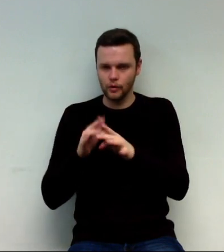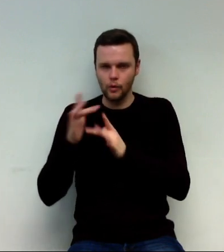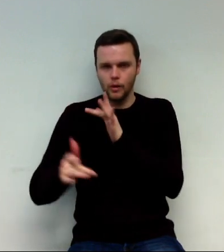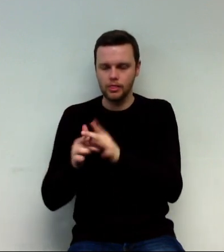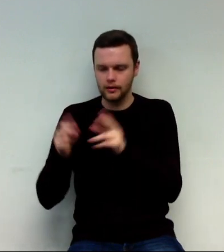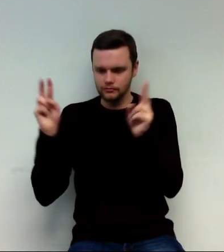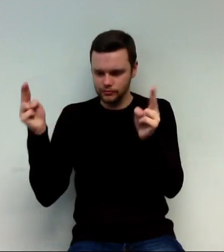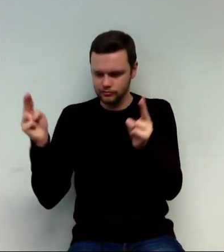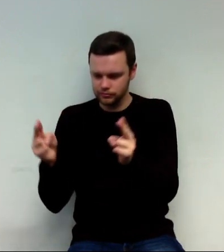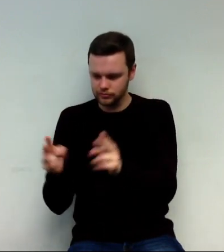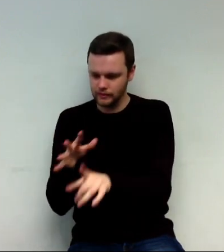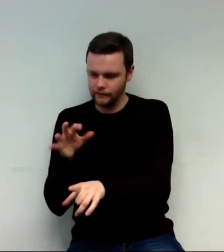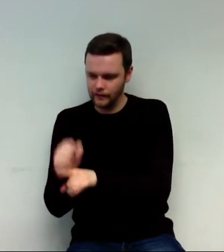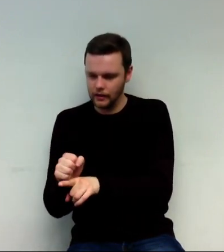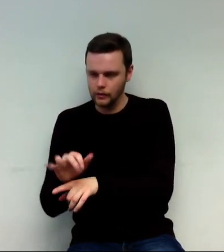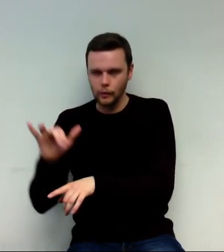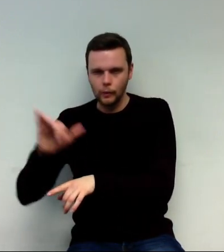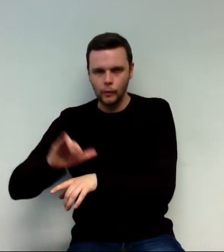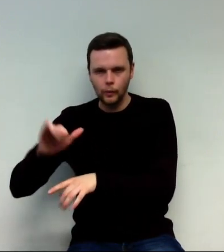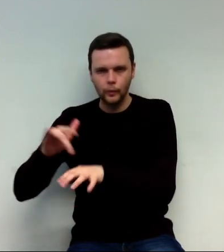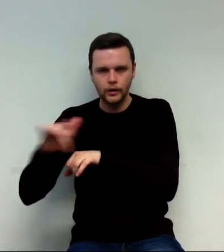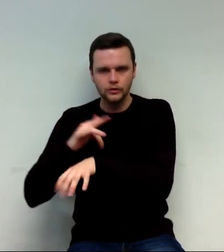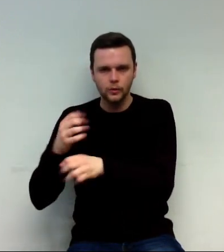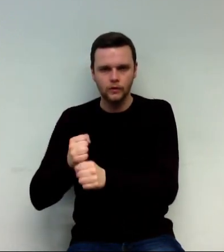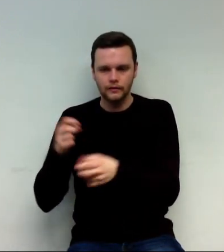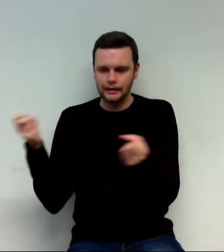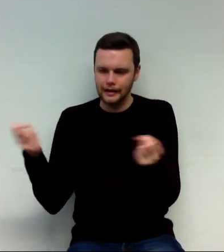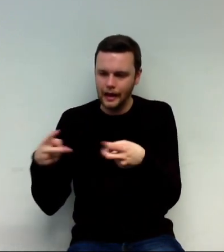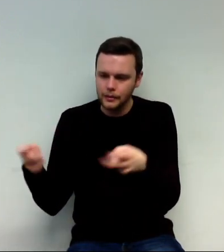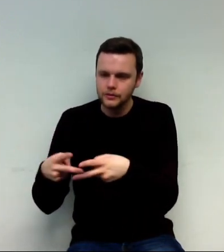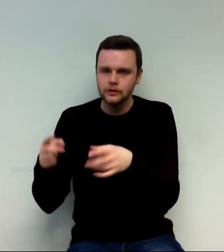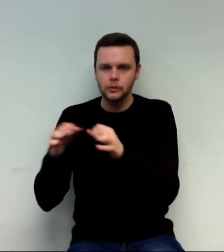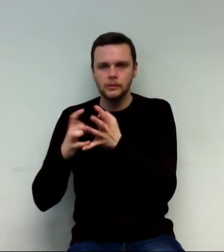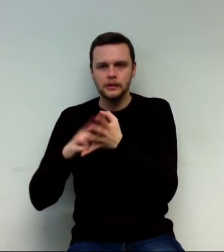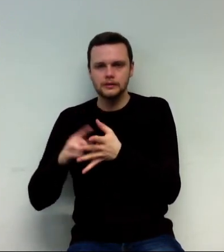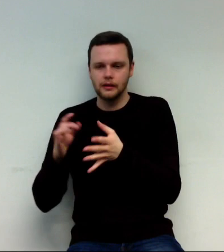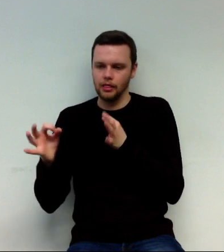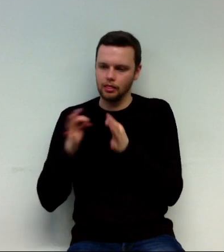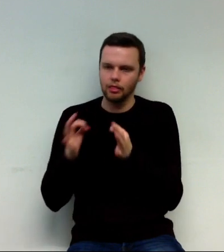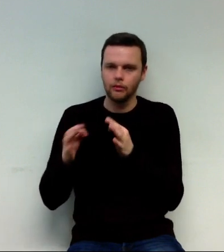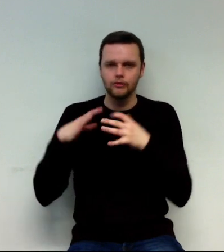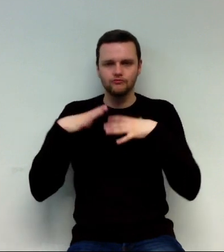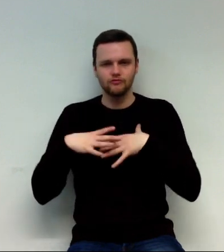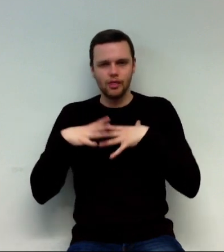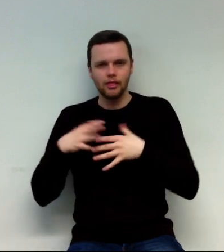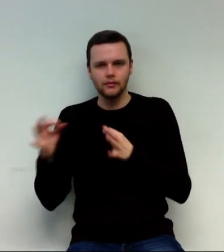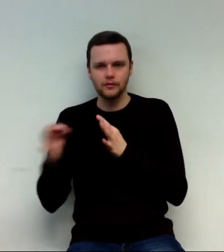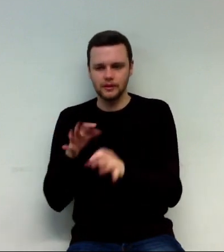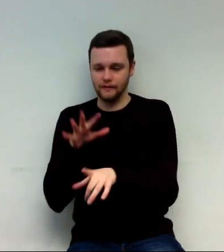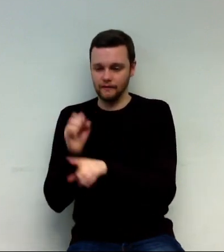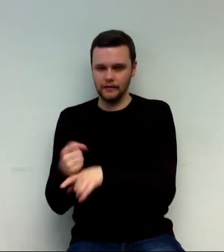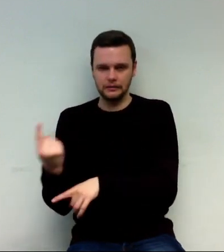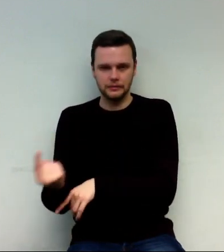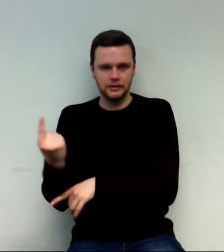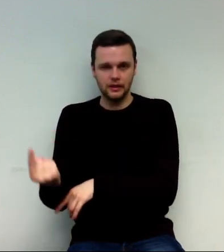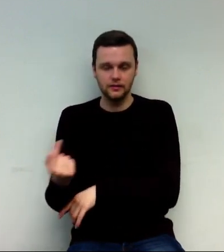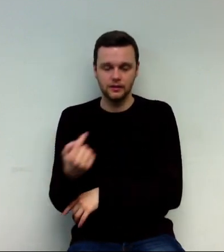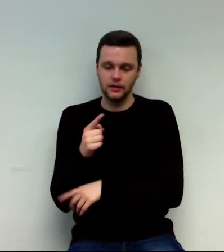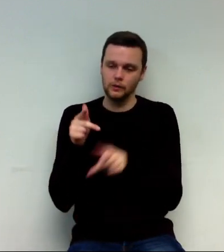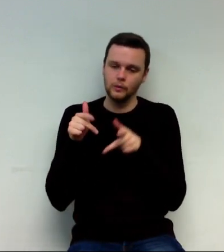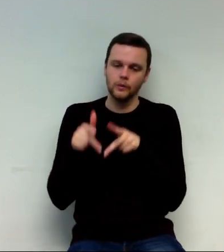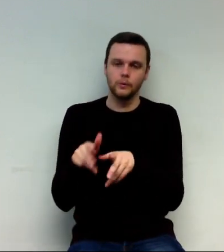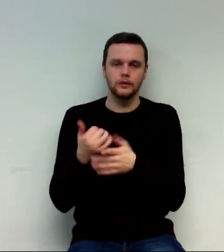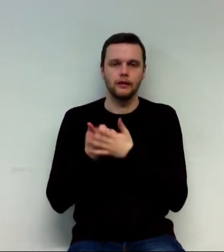identify which shows have captioning, which shows are signed, which shows offer relaxed performances, so they can help find them themselves. And that's just one of the ways